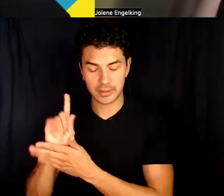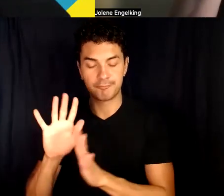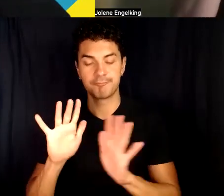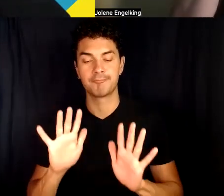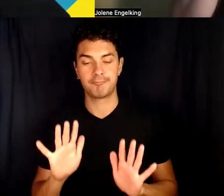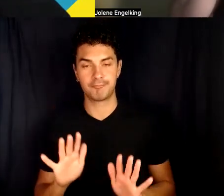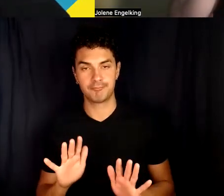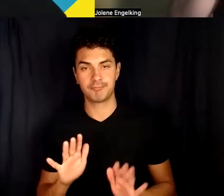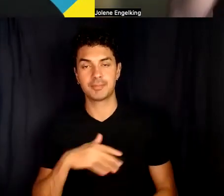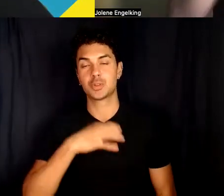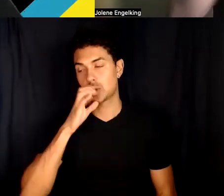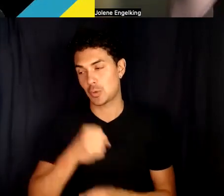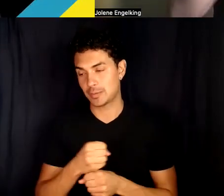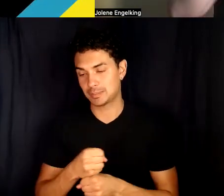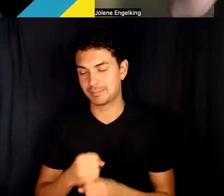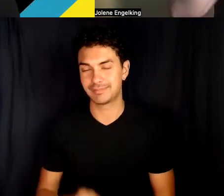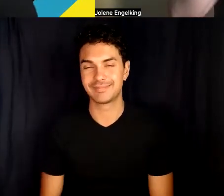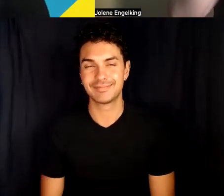coffee.